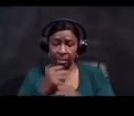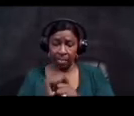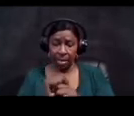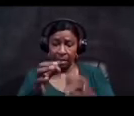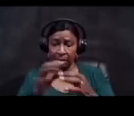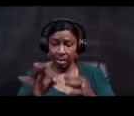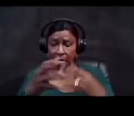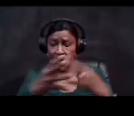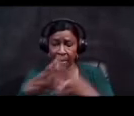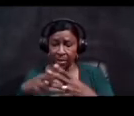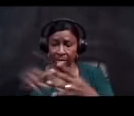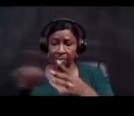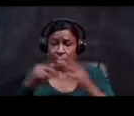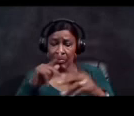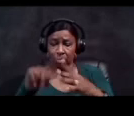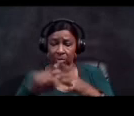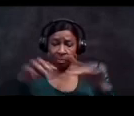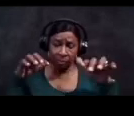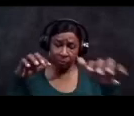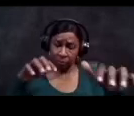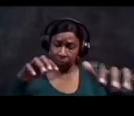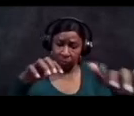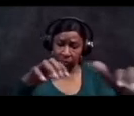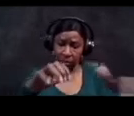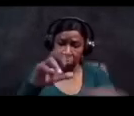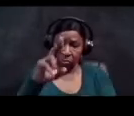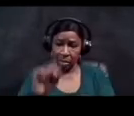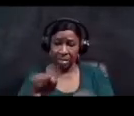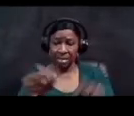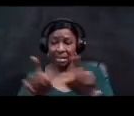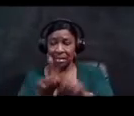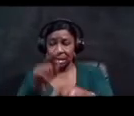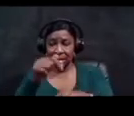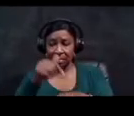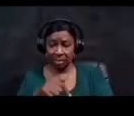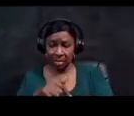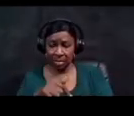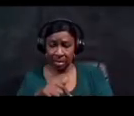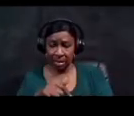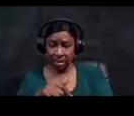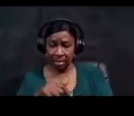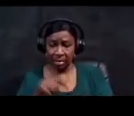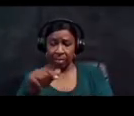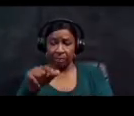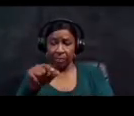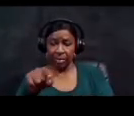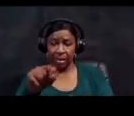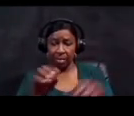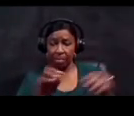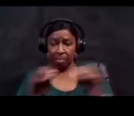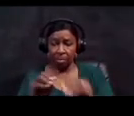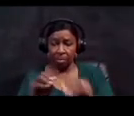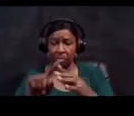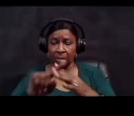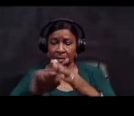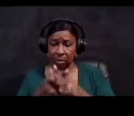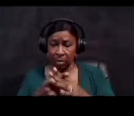into the United States was simultaneously an attack on the freedom of movement and the right to seek